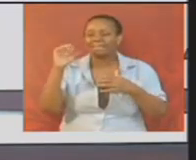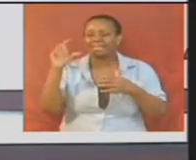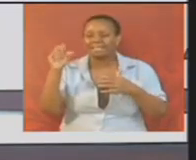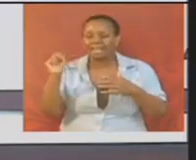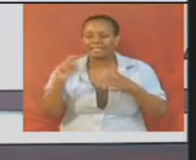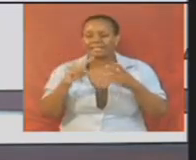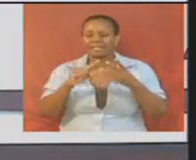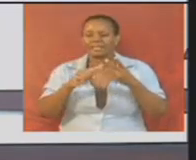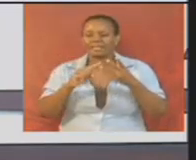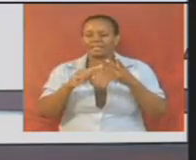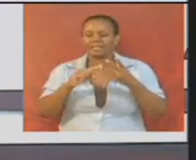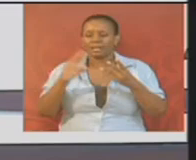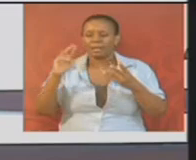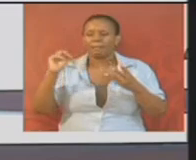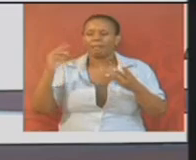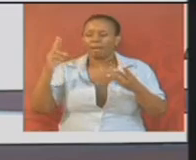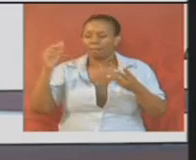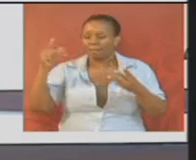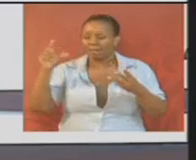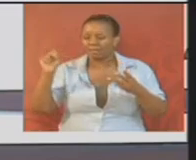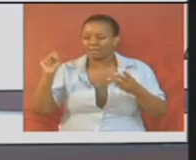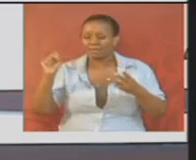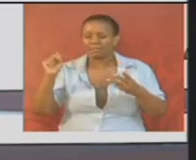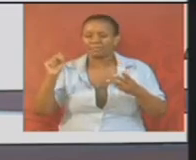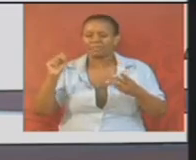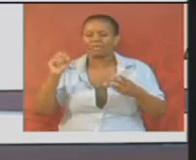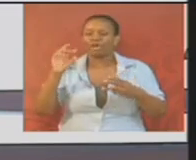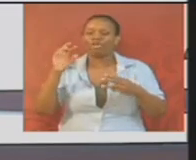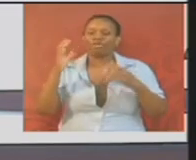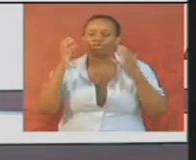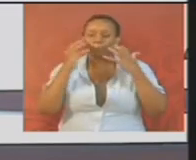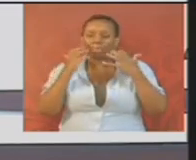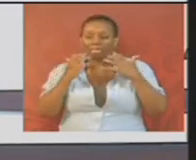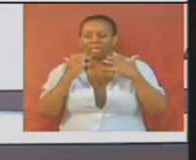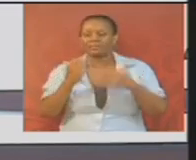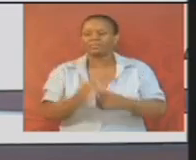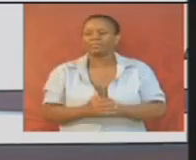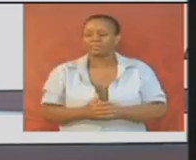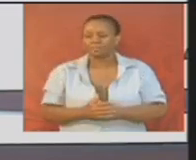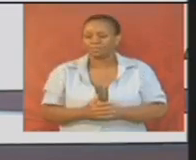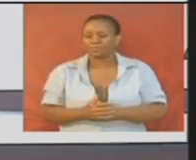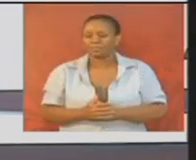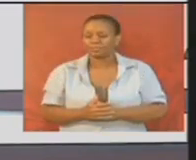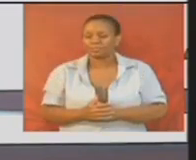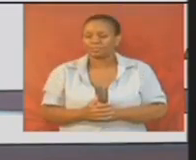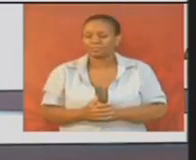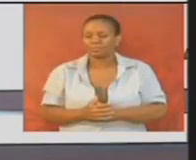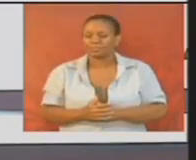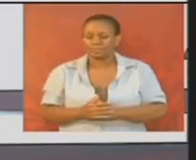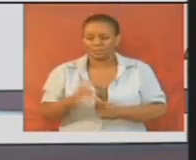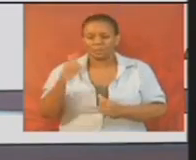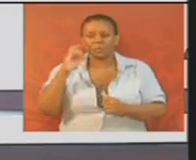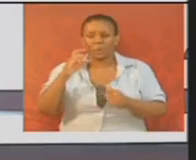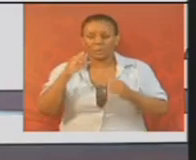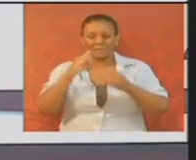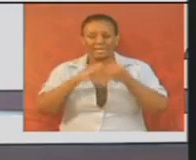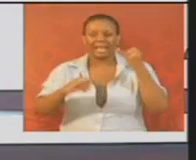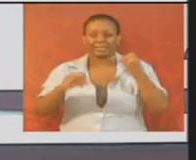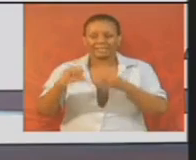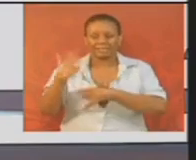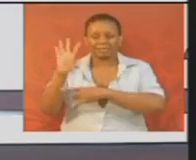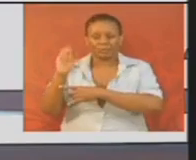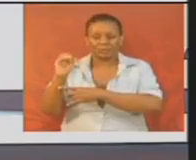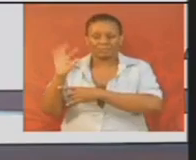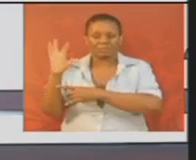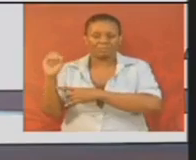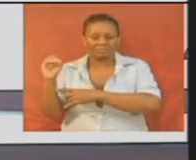effective, with not a single case recorded in polio in the last 40 to 50 years. Vaccinations are not new to